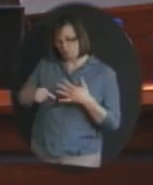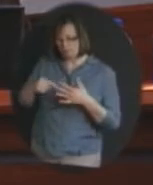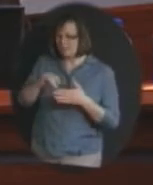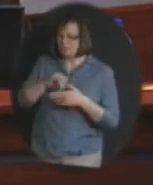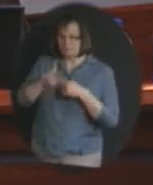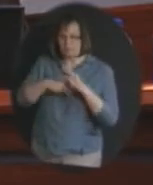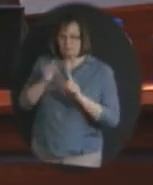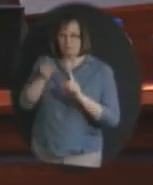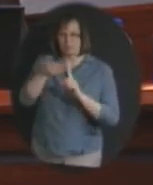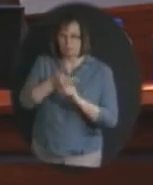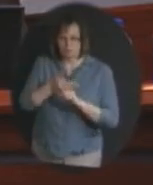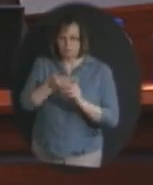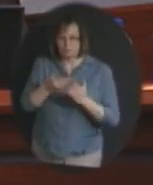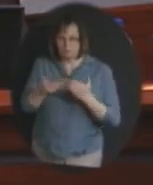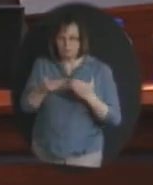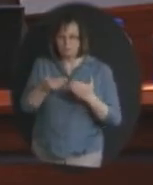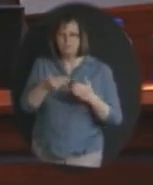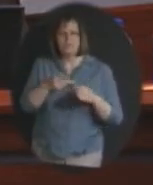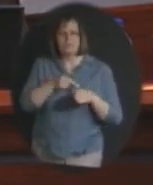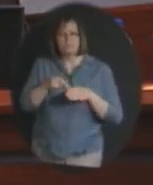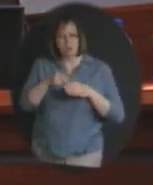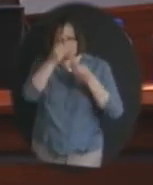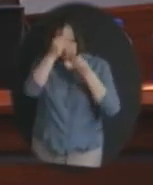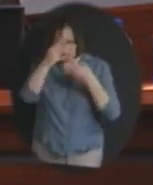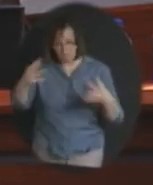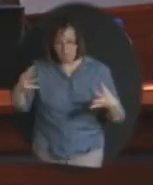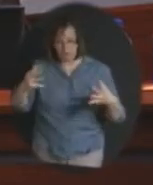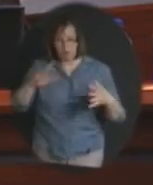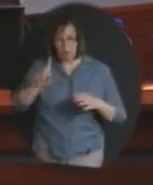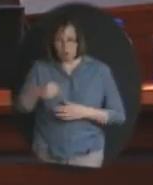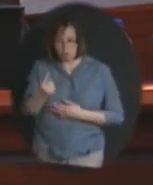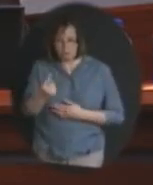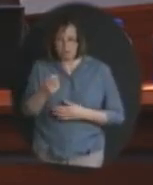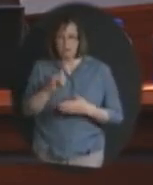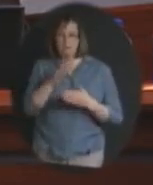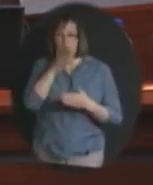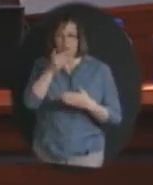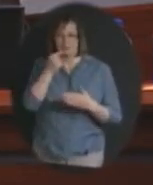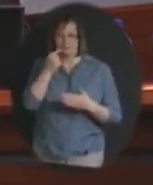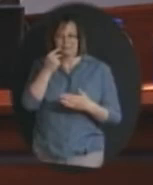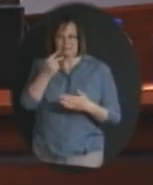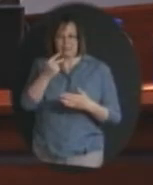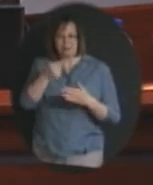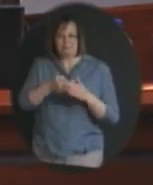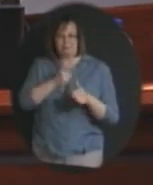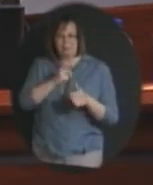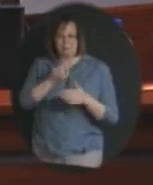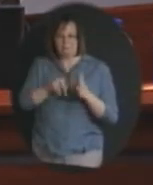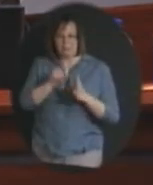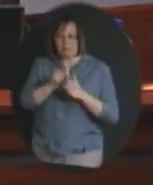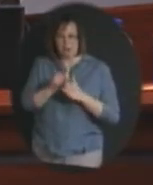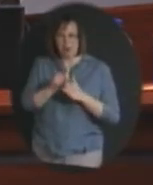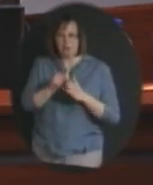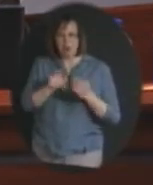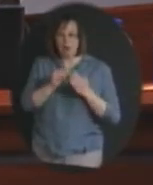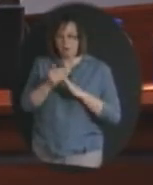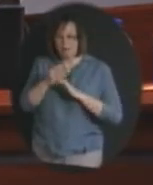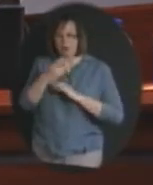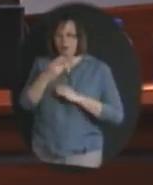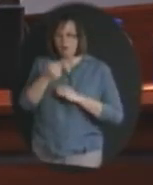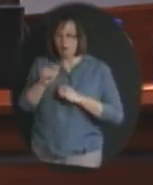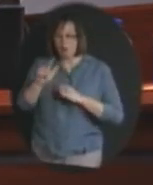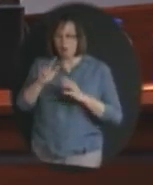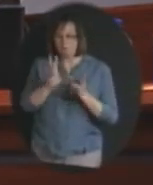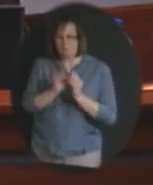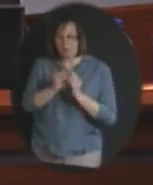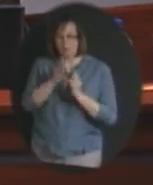of persuasive materials. It is purely informational. And so that's what you'll see from the video, the brochure, our town hall meetings. It will